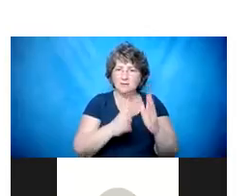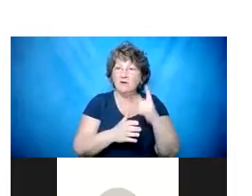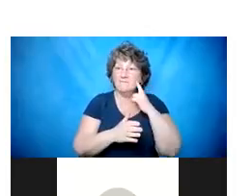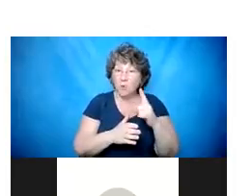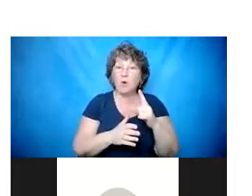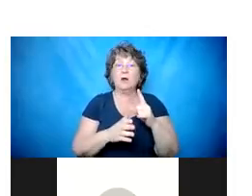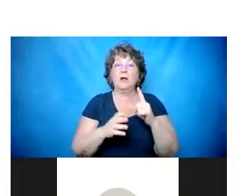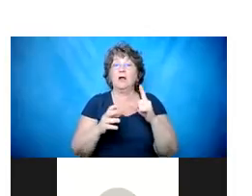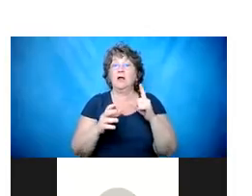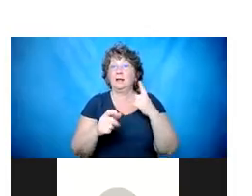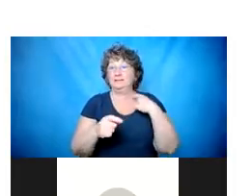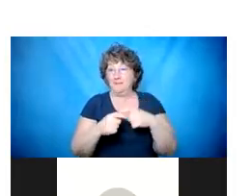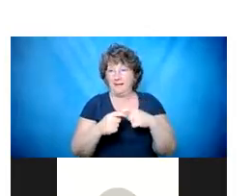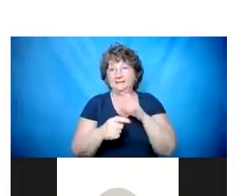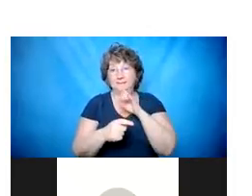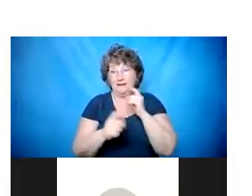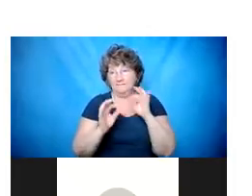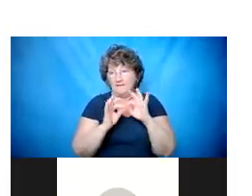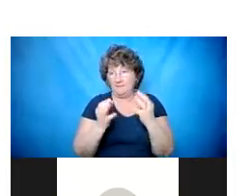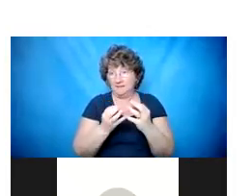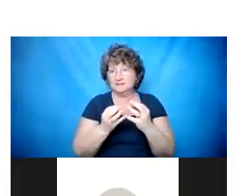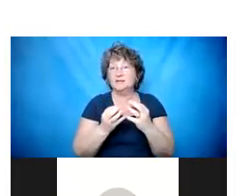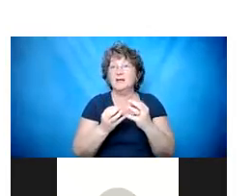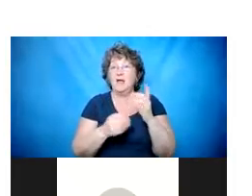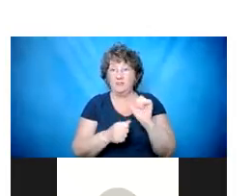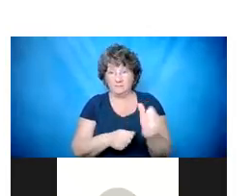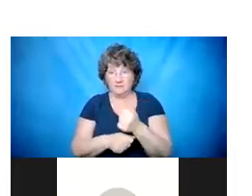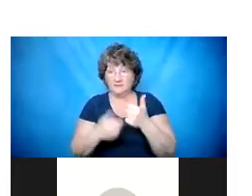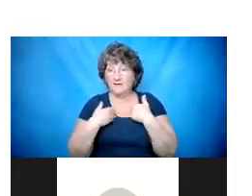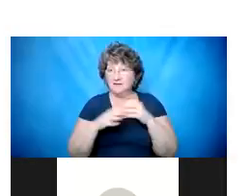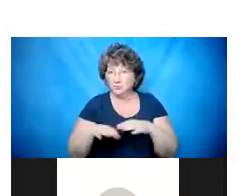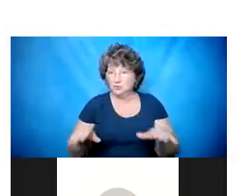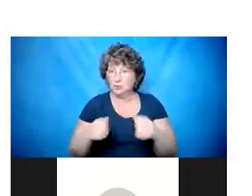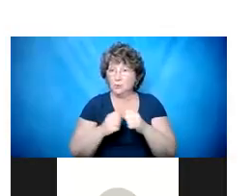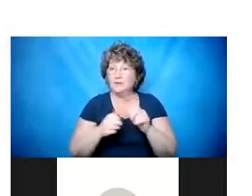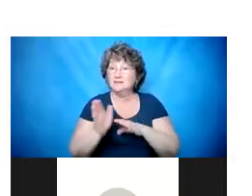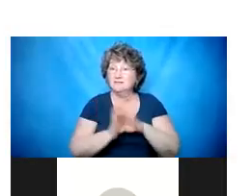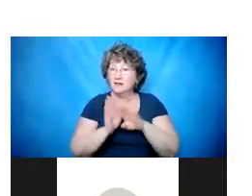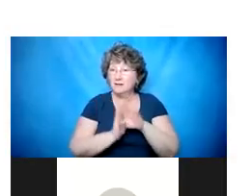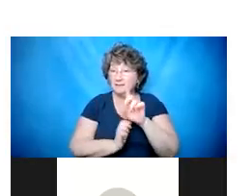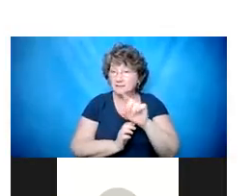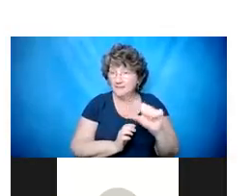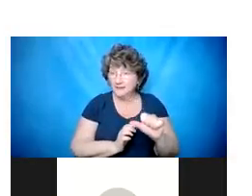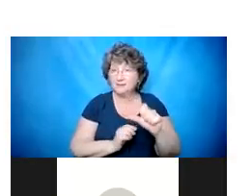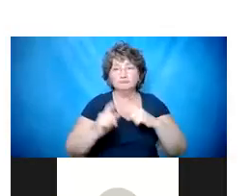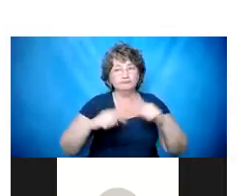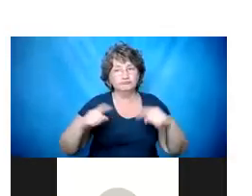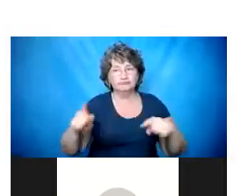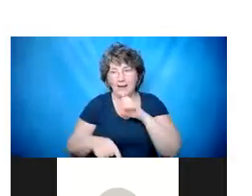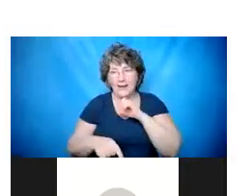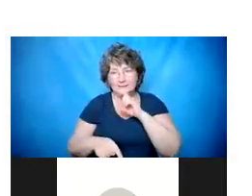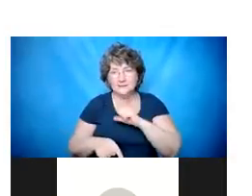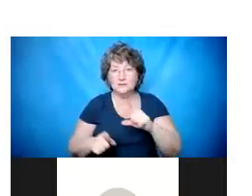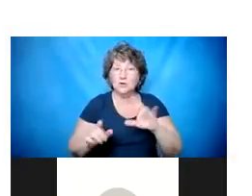developmental disabilities of all ages. We provide education on topics such as how to navigate and access regional